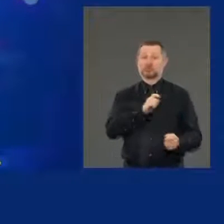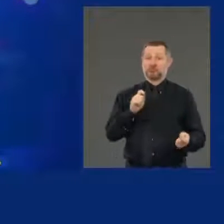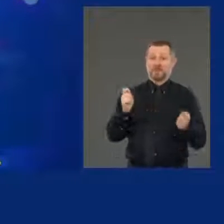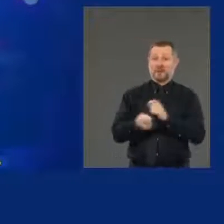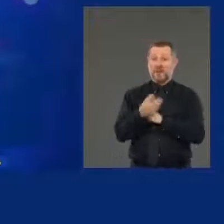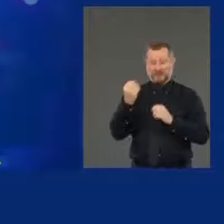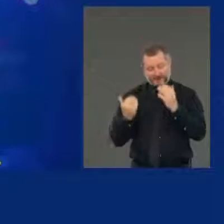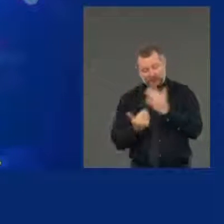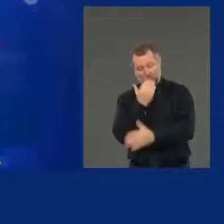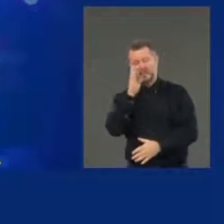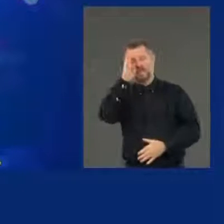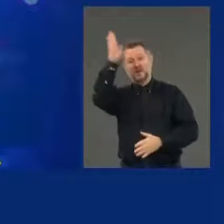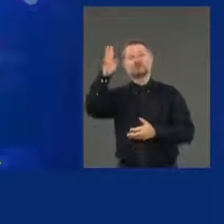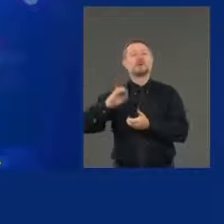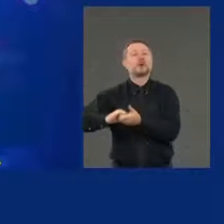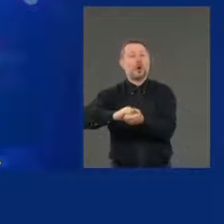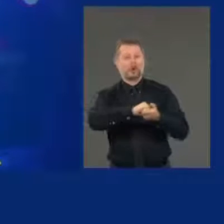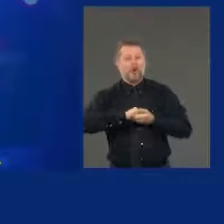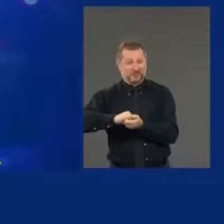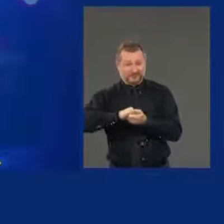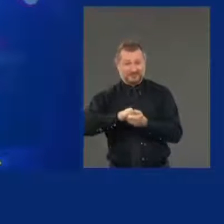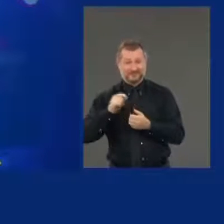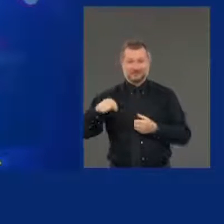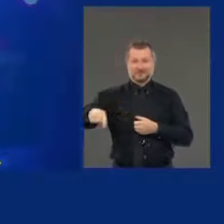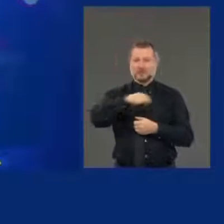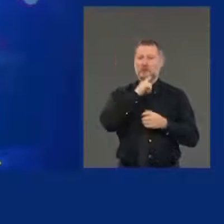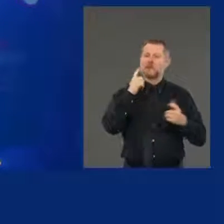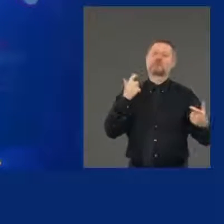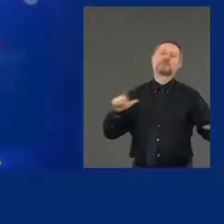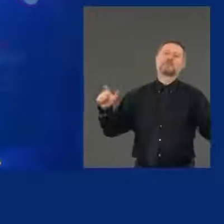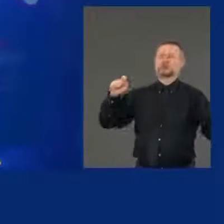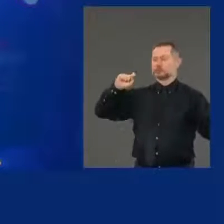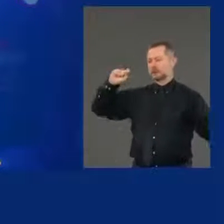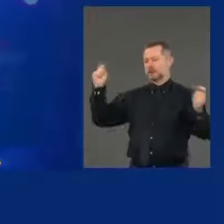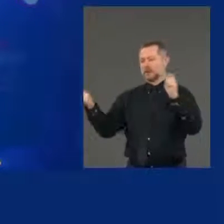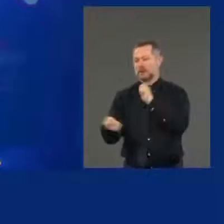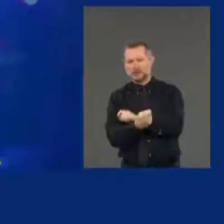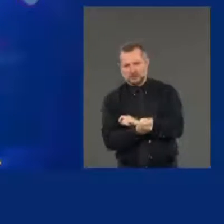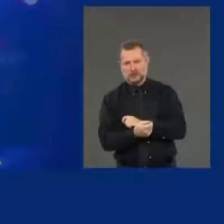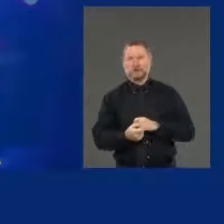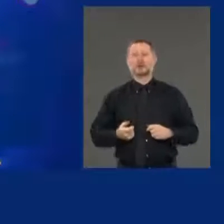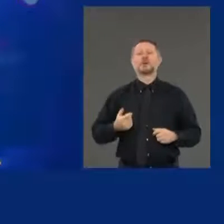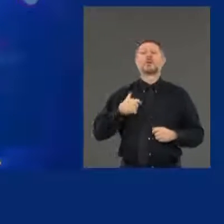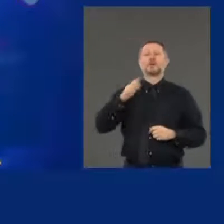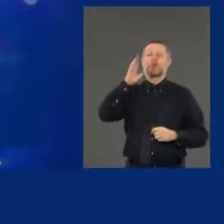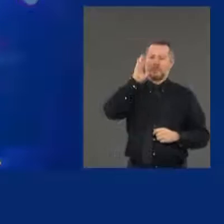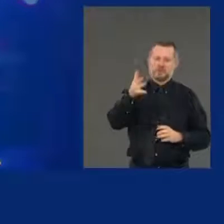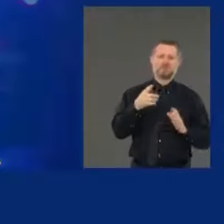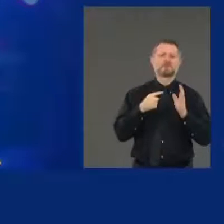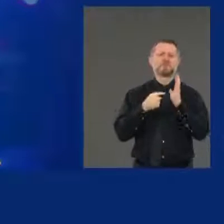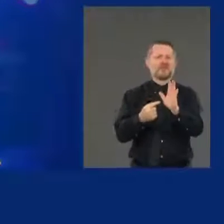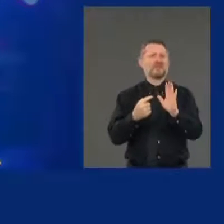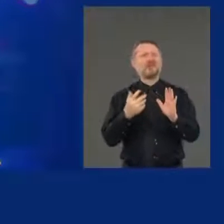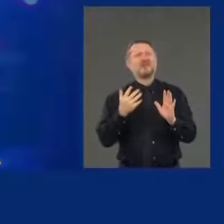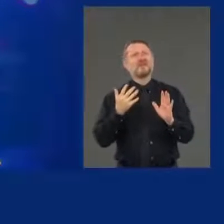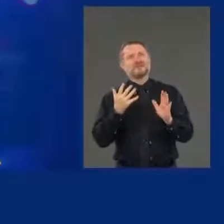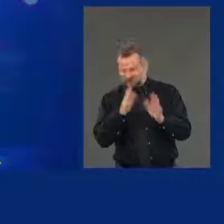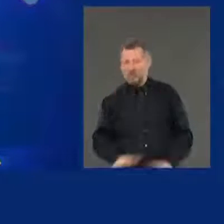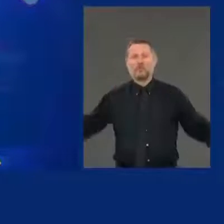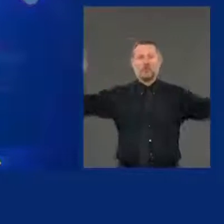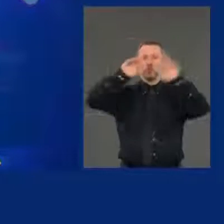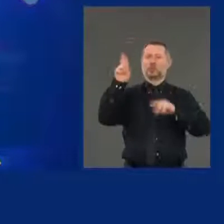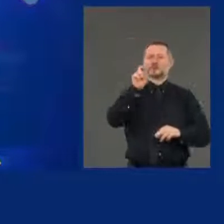Collaborative is a game changer and is going to be a national model because it is